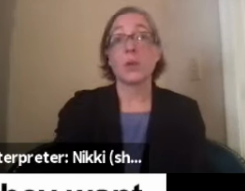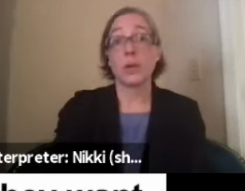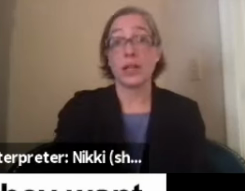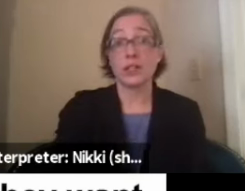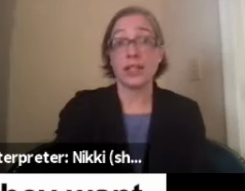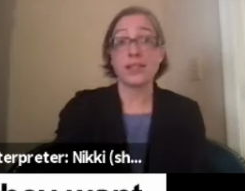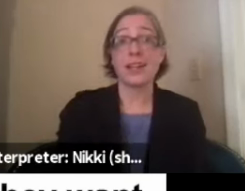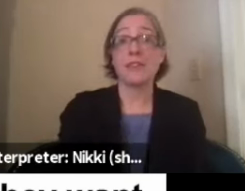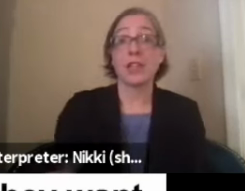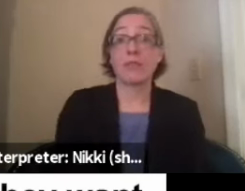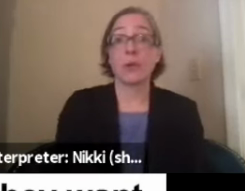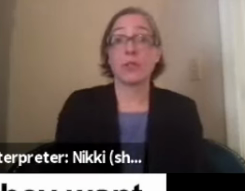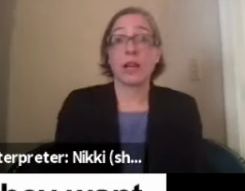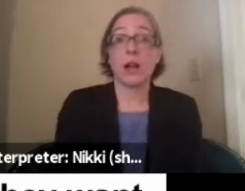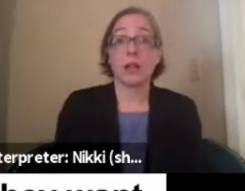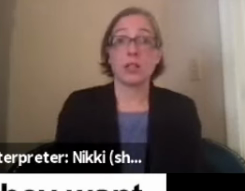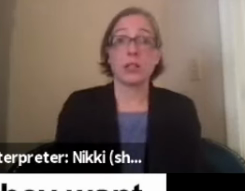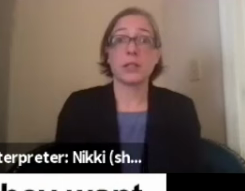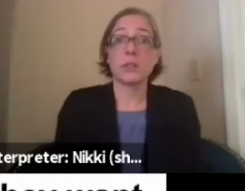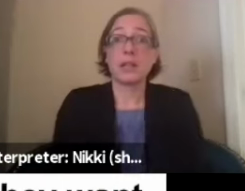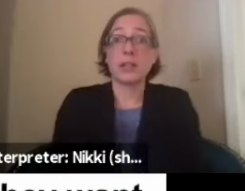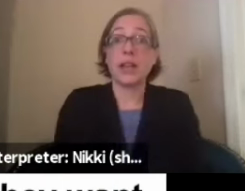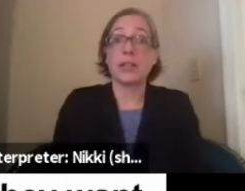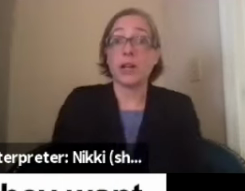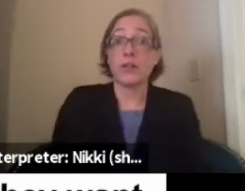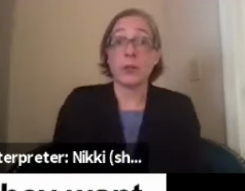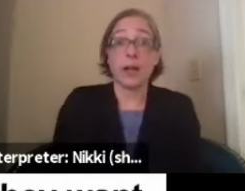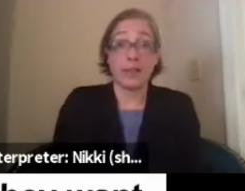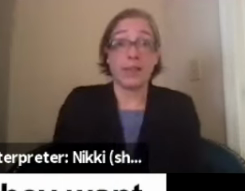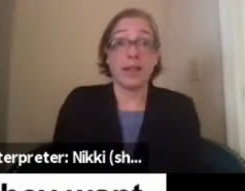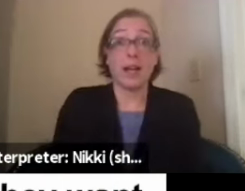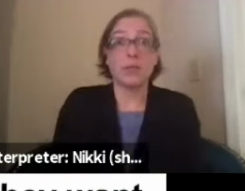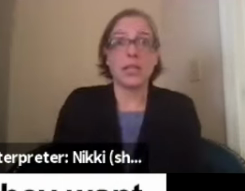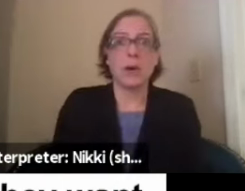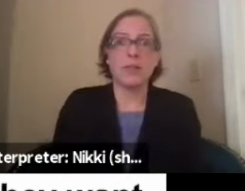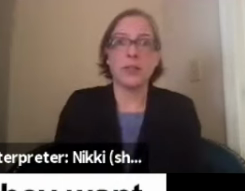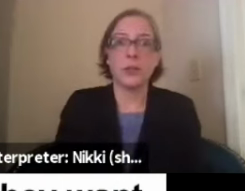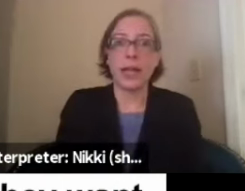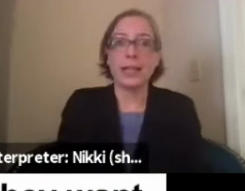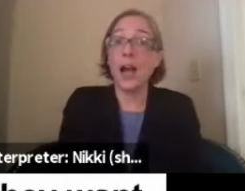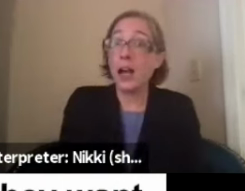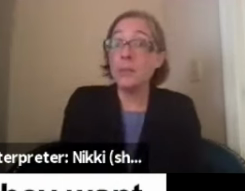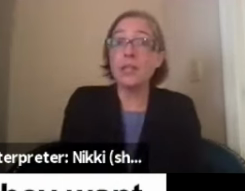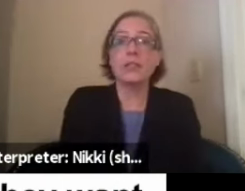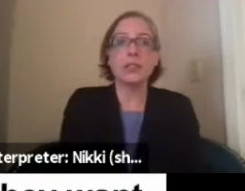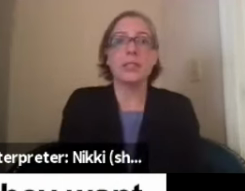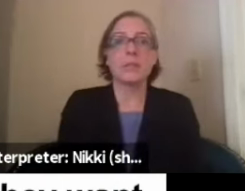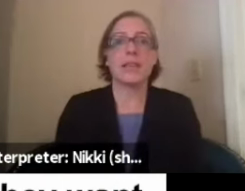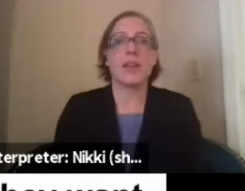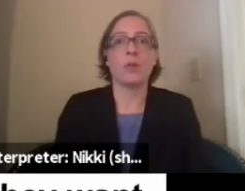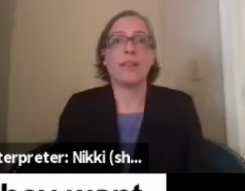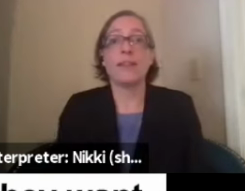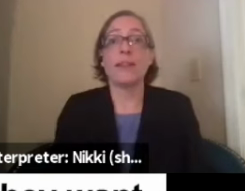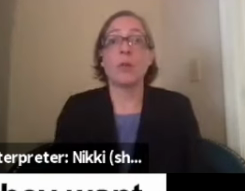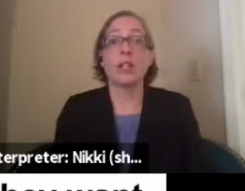So this quote here says, and I feel like for most gynecologists, because I've had quite a few, I think, I would say quite a few, and it just seems